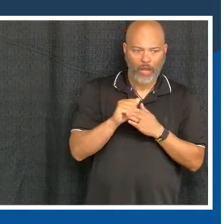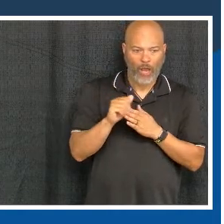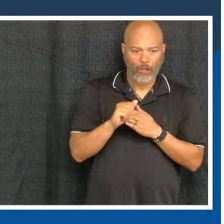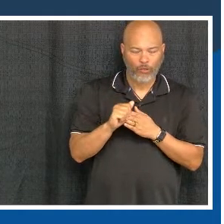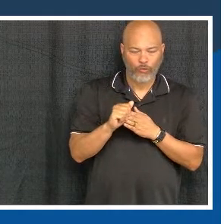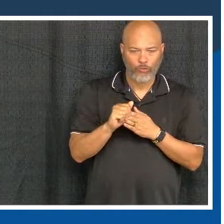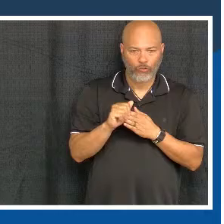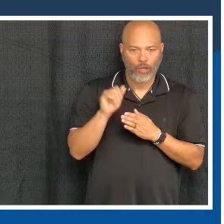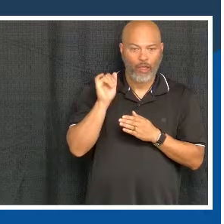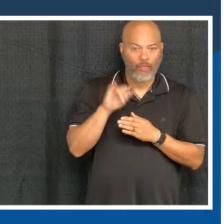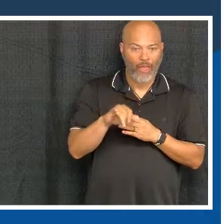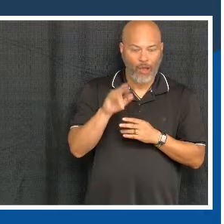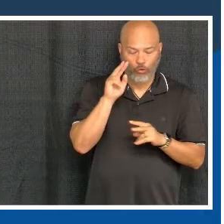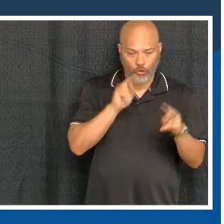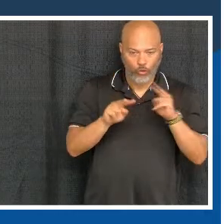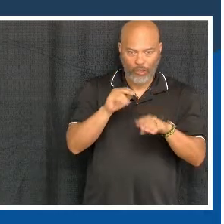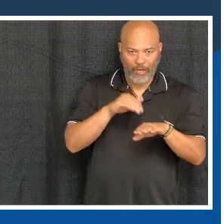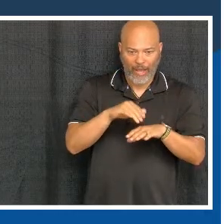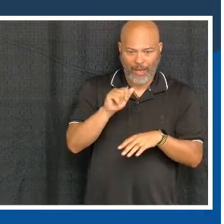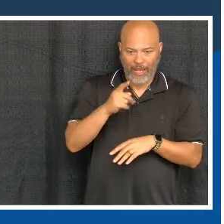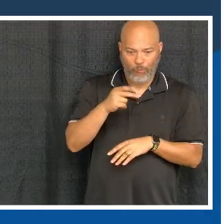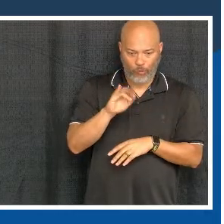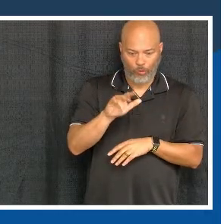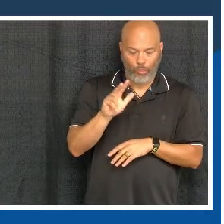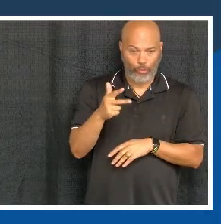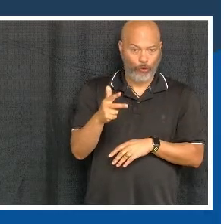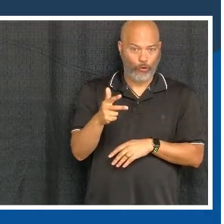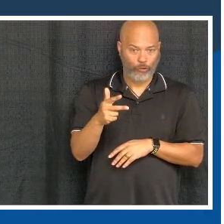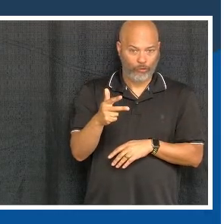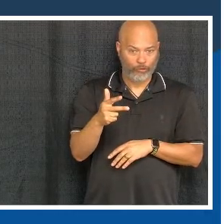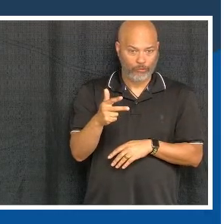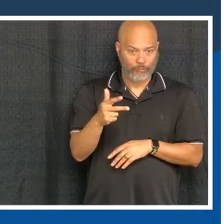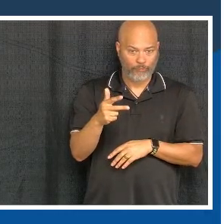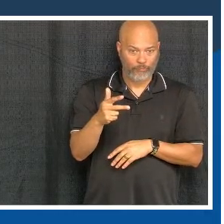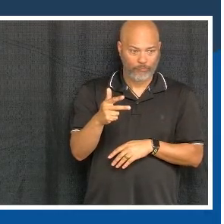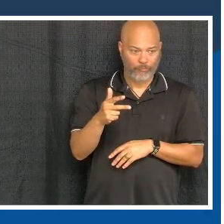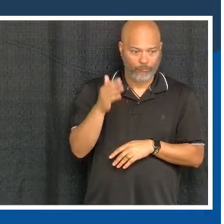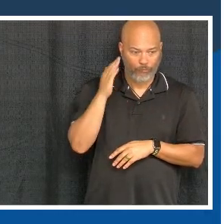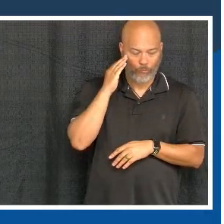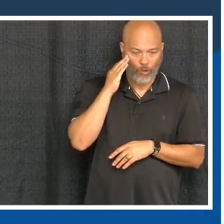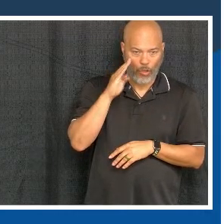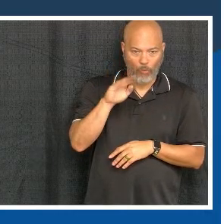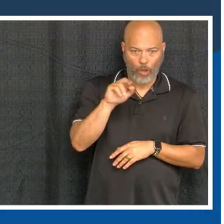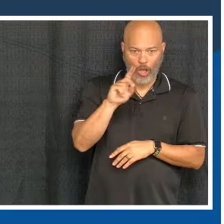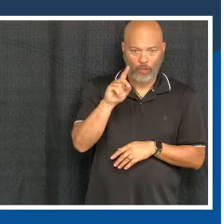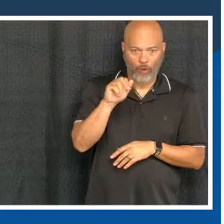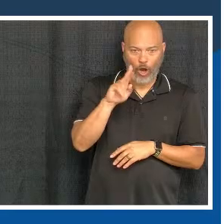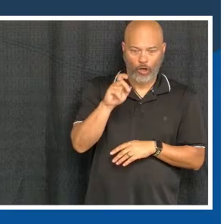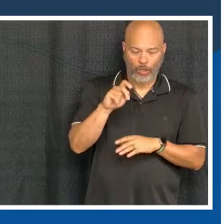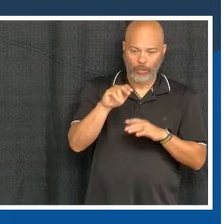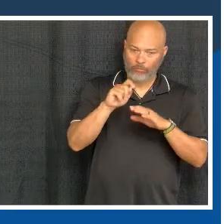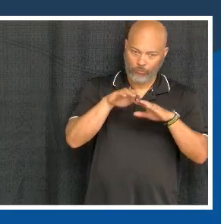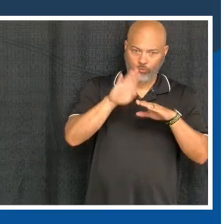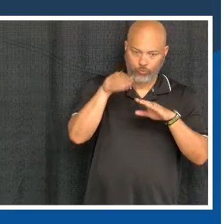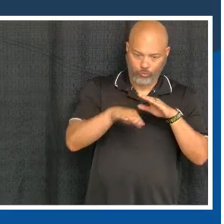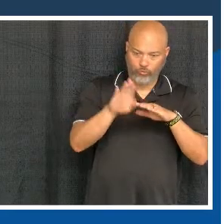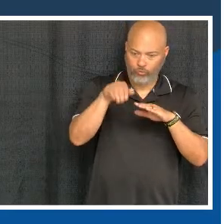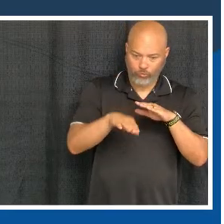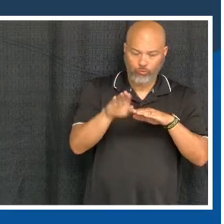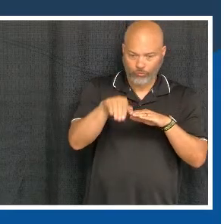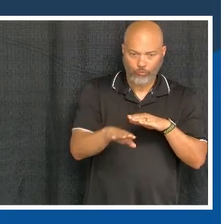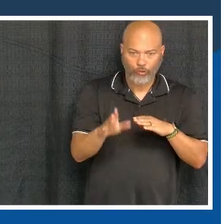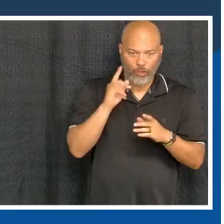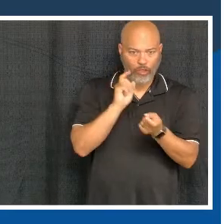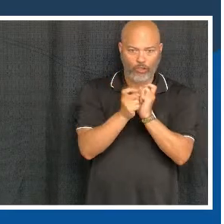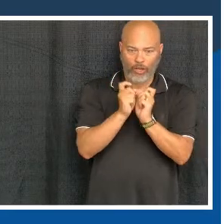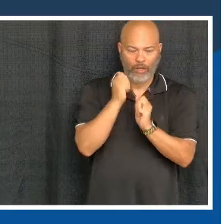That was looking at it at April 3rd. And, the bond market is a little volatile right now. It changes